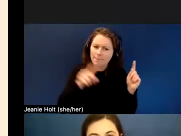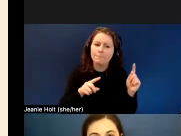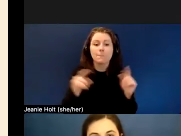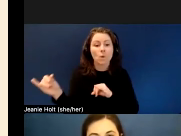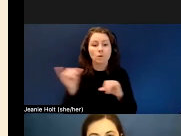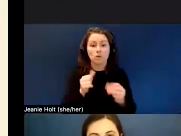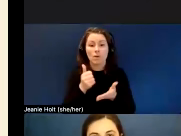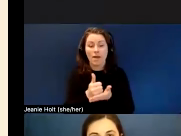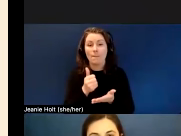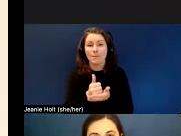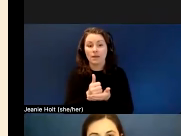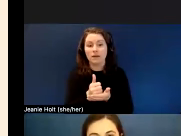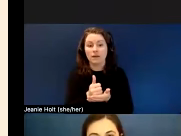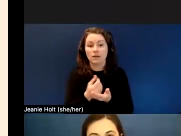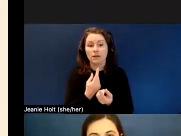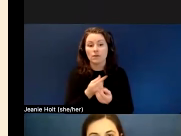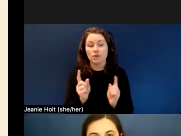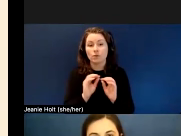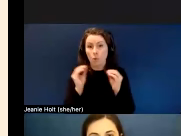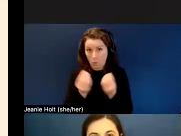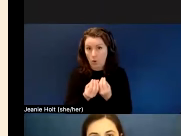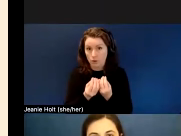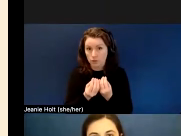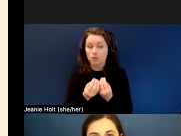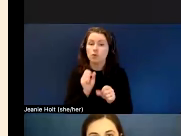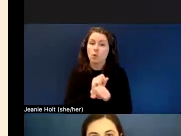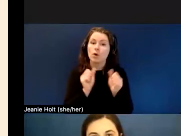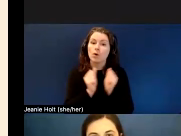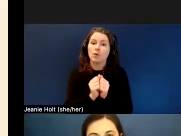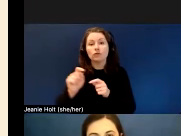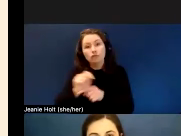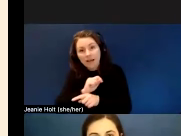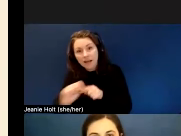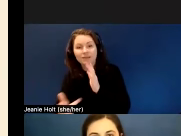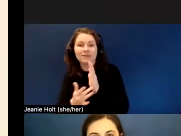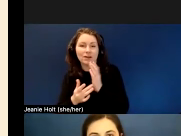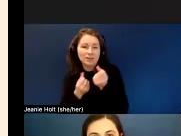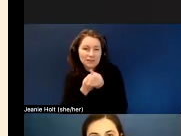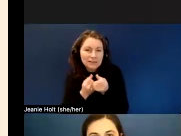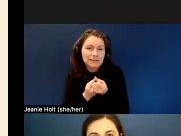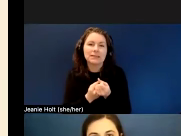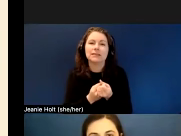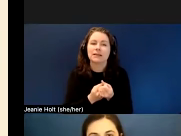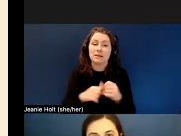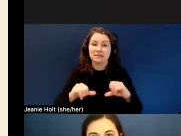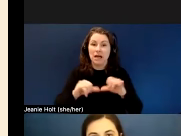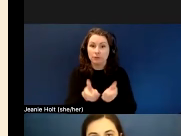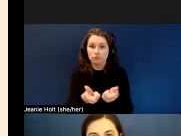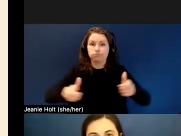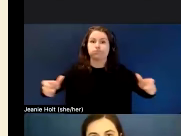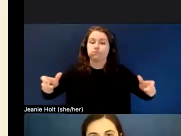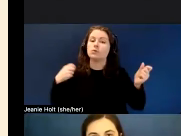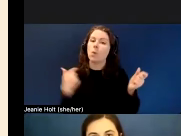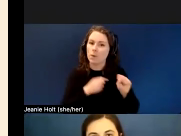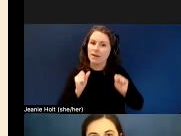to convene those organizations with training and technical assistance and capacity building so that we can build the